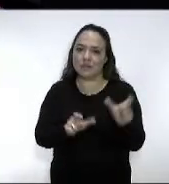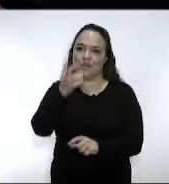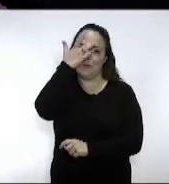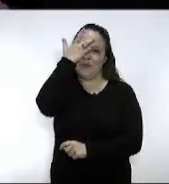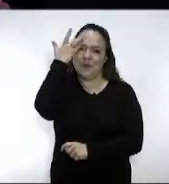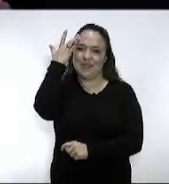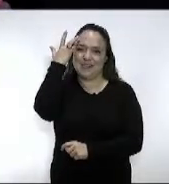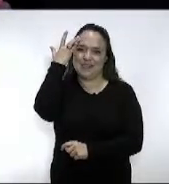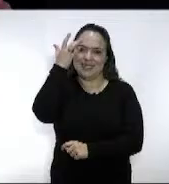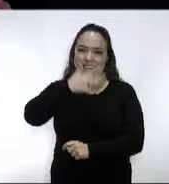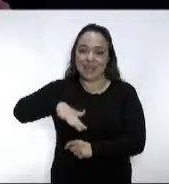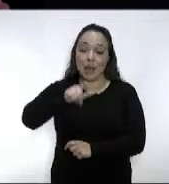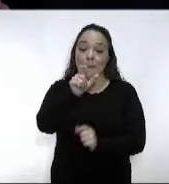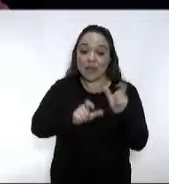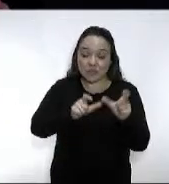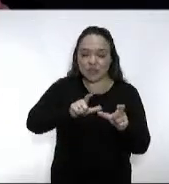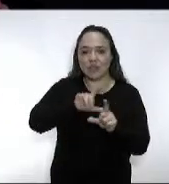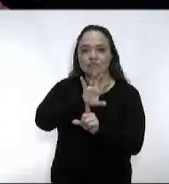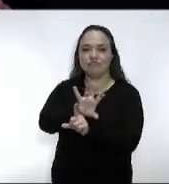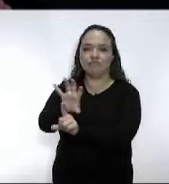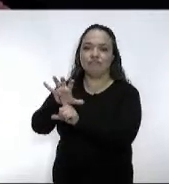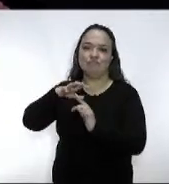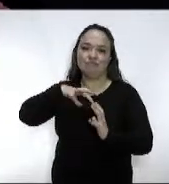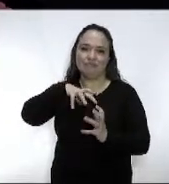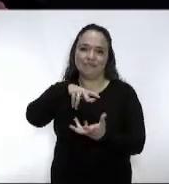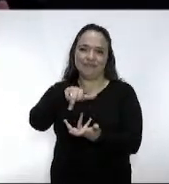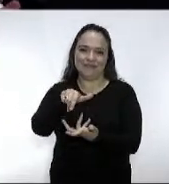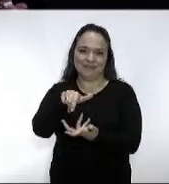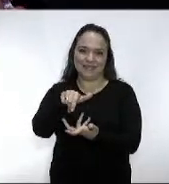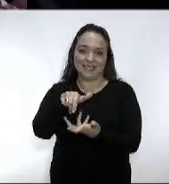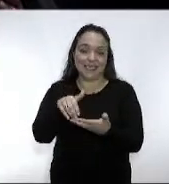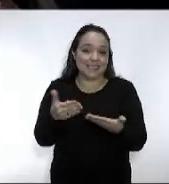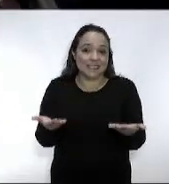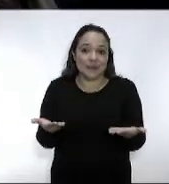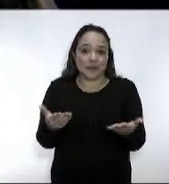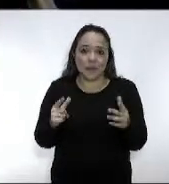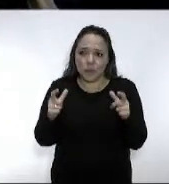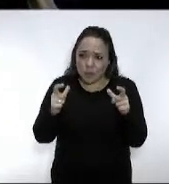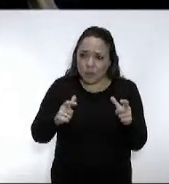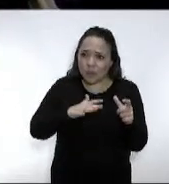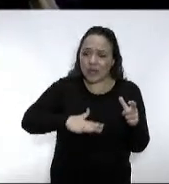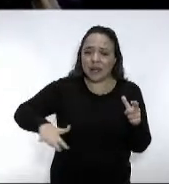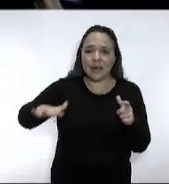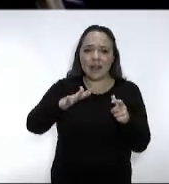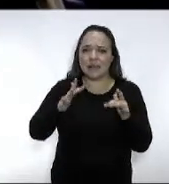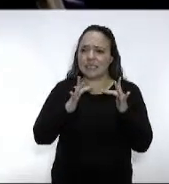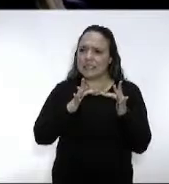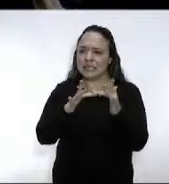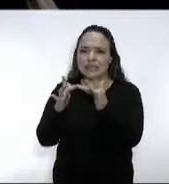the punctuality in classes in the biology laboratory, and we always